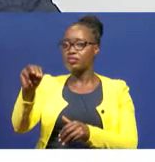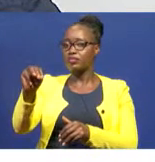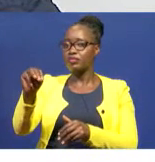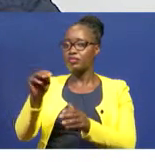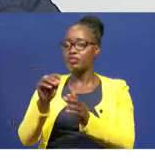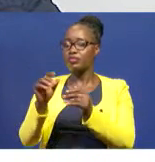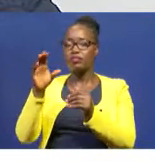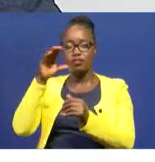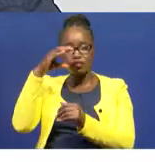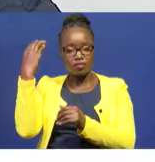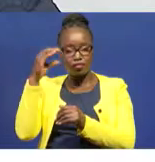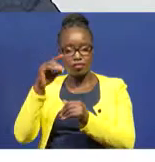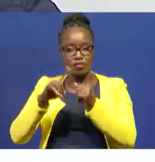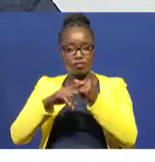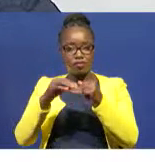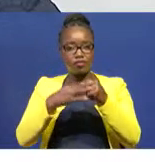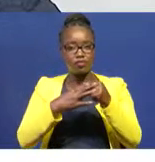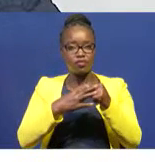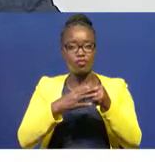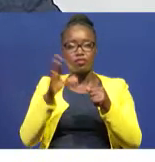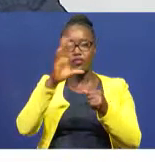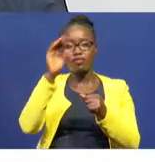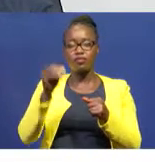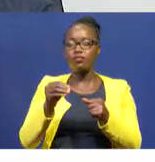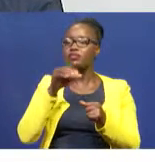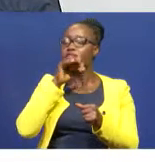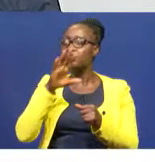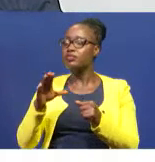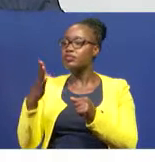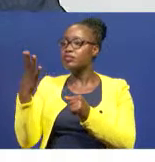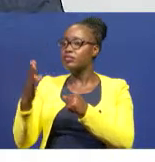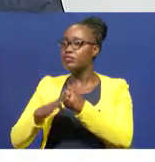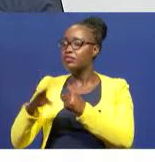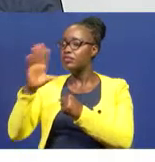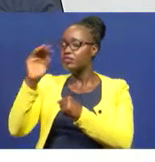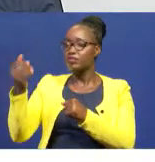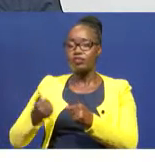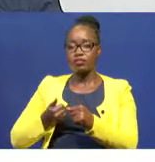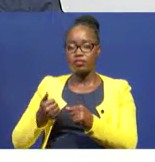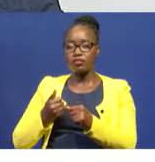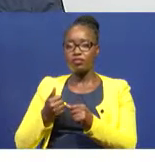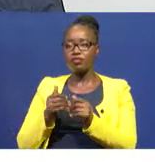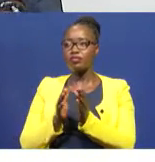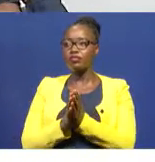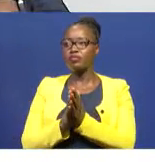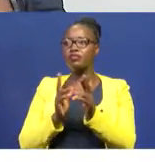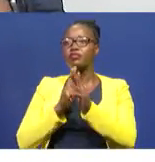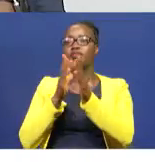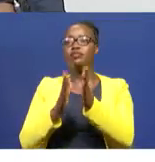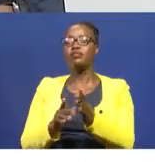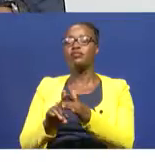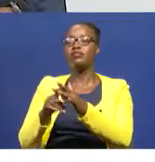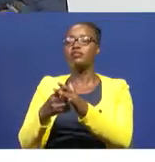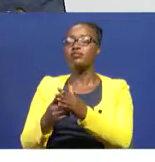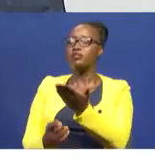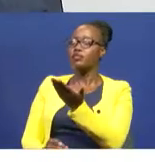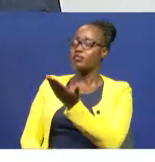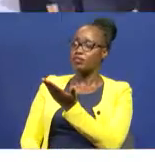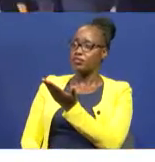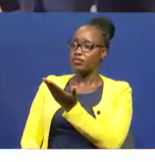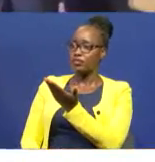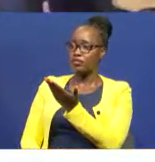with 68% being boys and 59% being girls. Kasichana Masha starts our bulletin tonight.